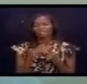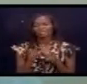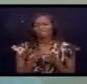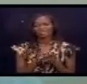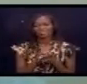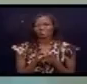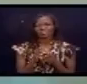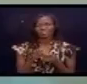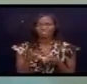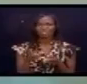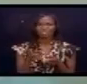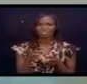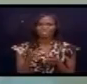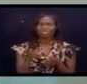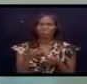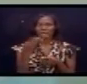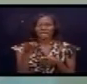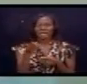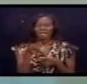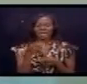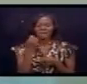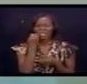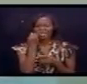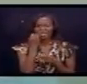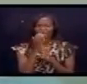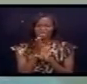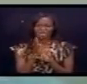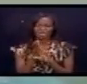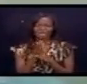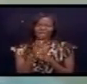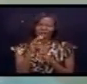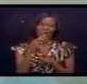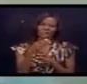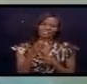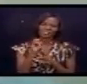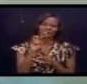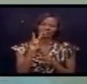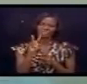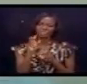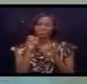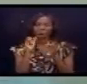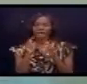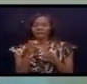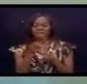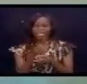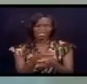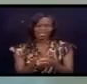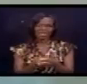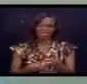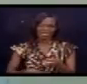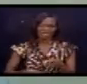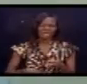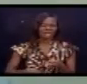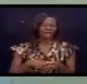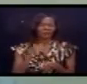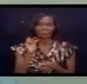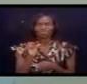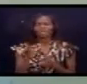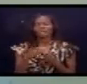transmit HIV as well as other viruses such as the one that causes cancer of the cervix. For